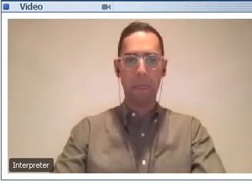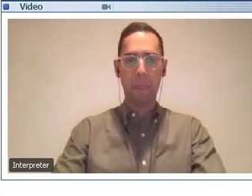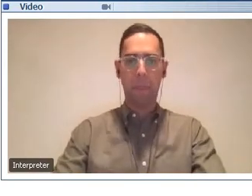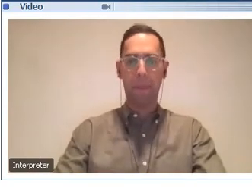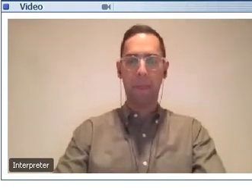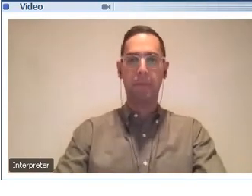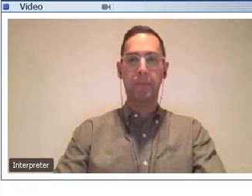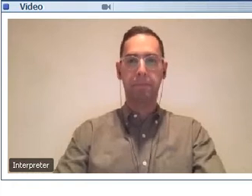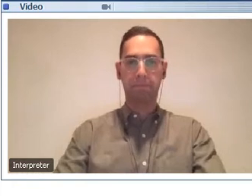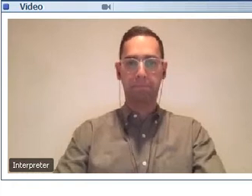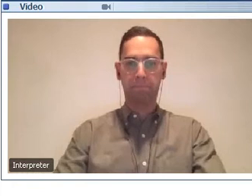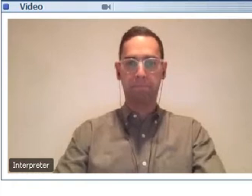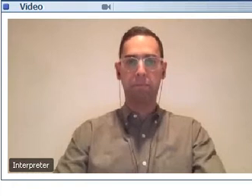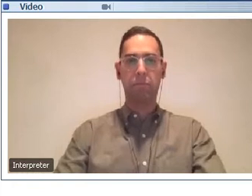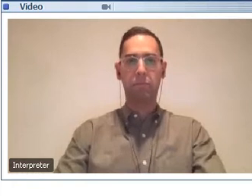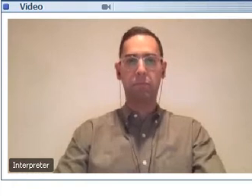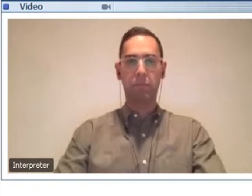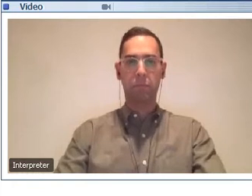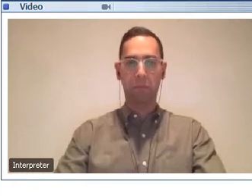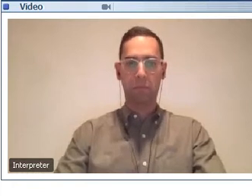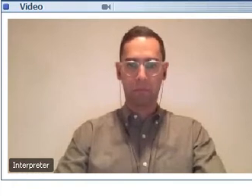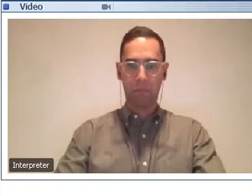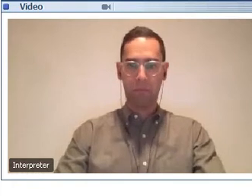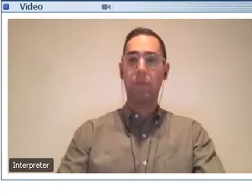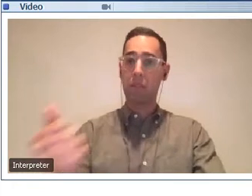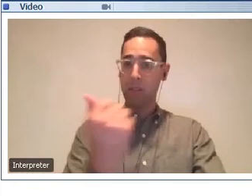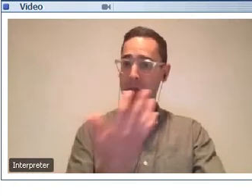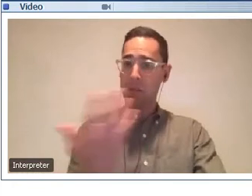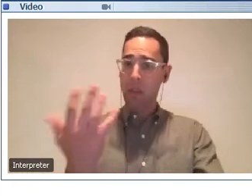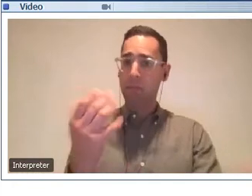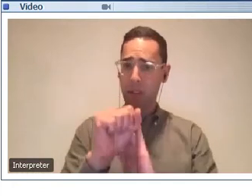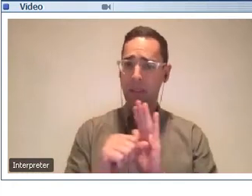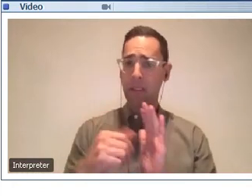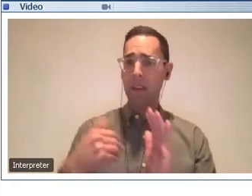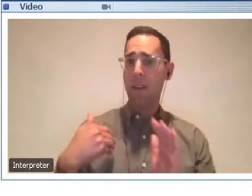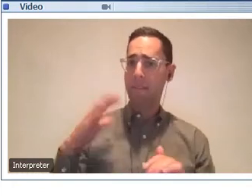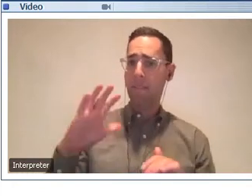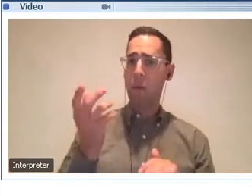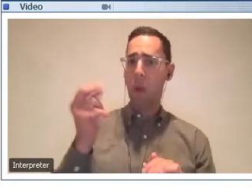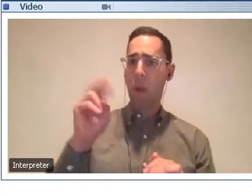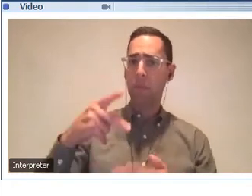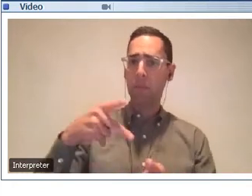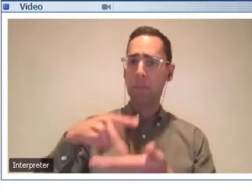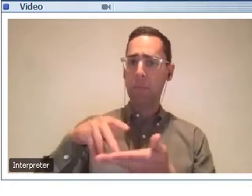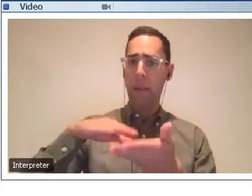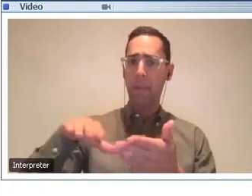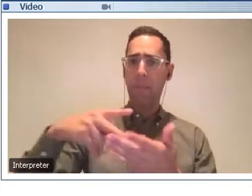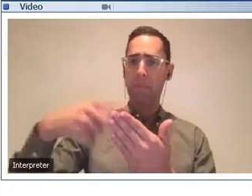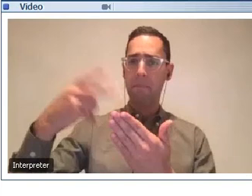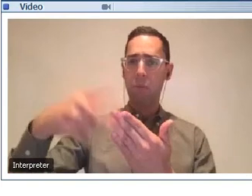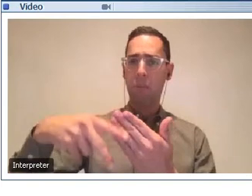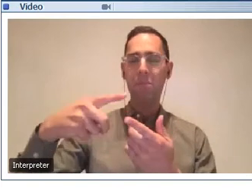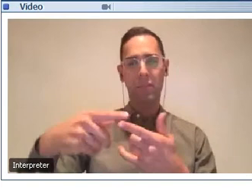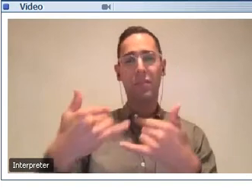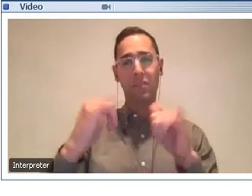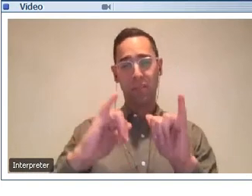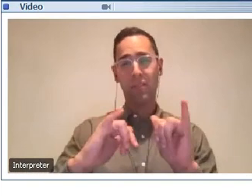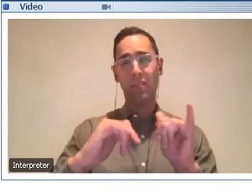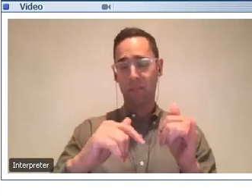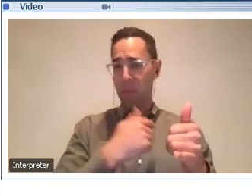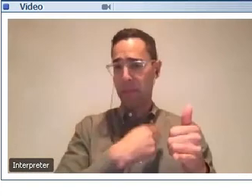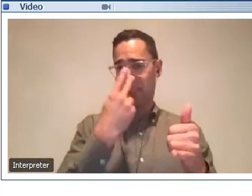with their own paid family and medical leave programs. And all of this particularly affects people who are low income,